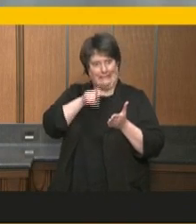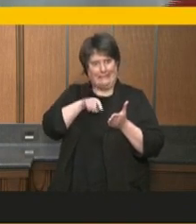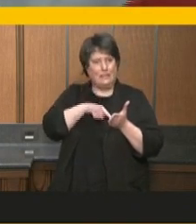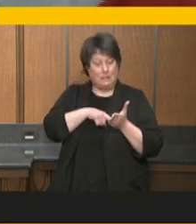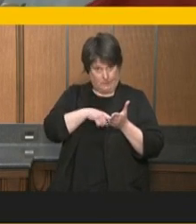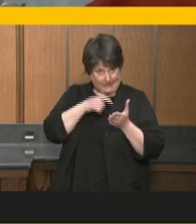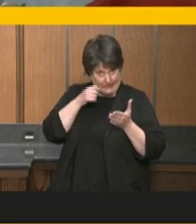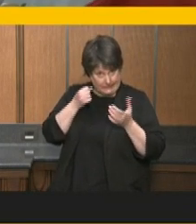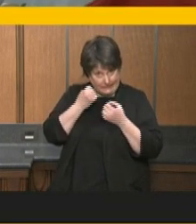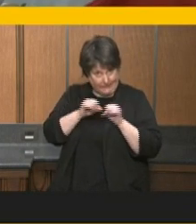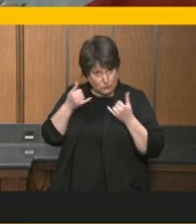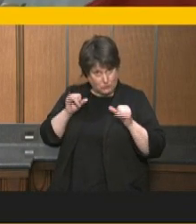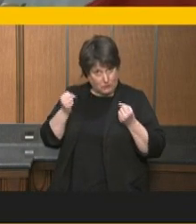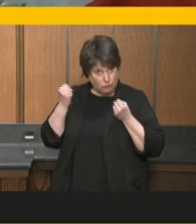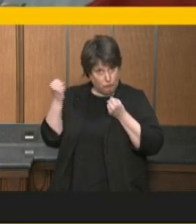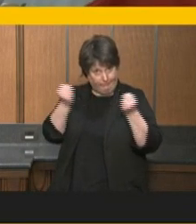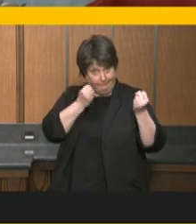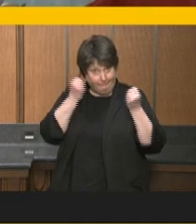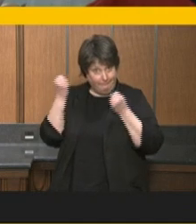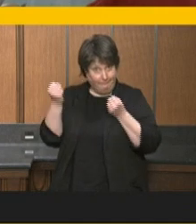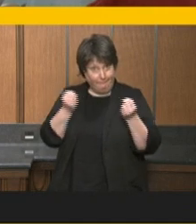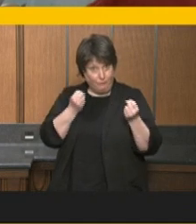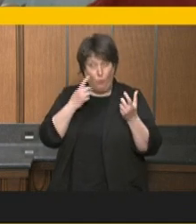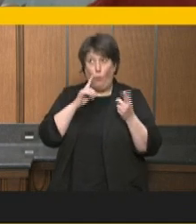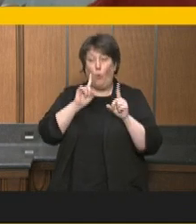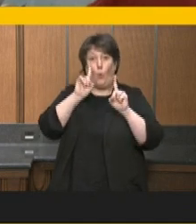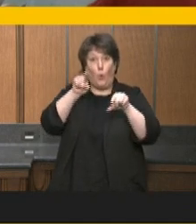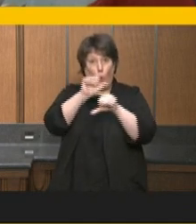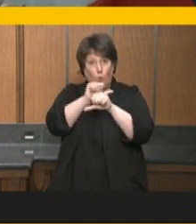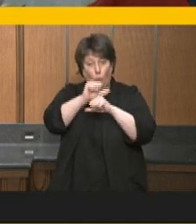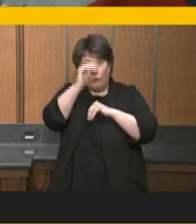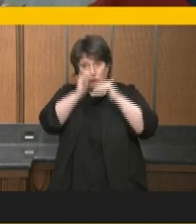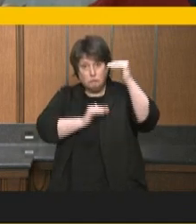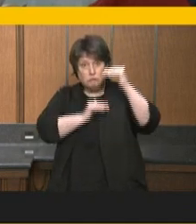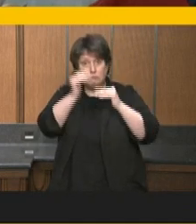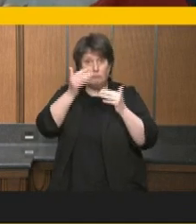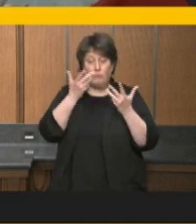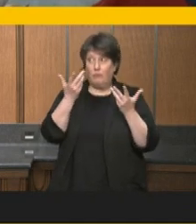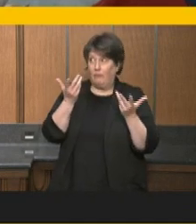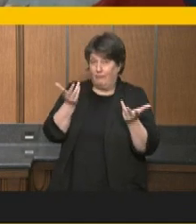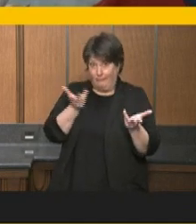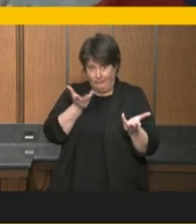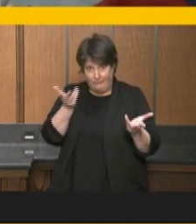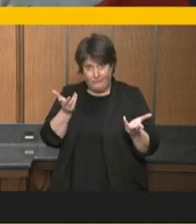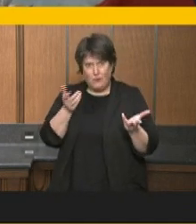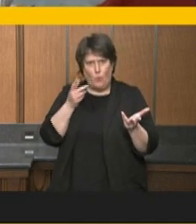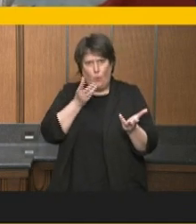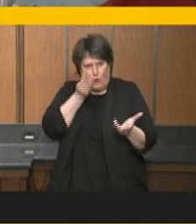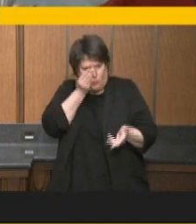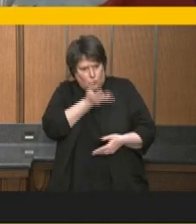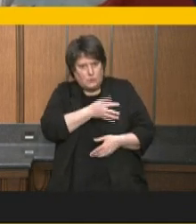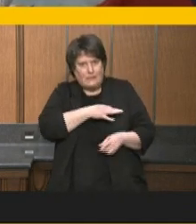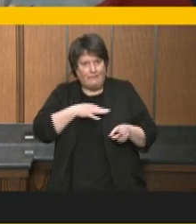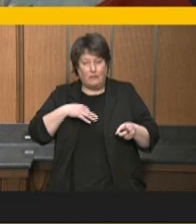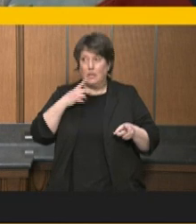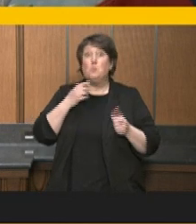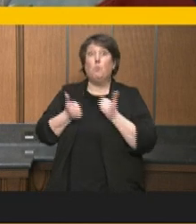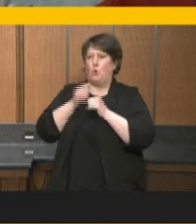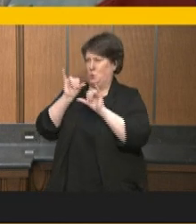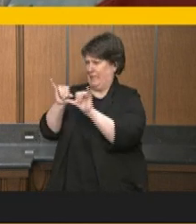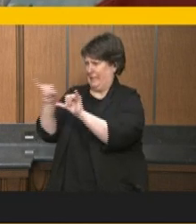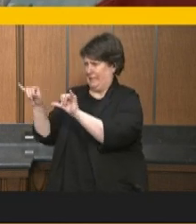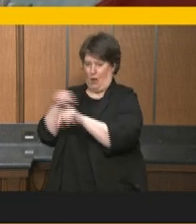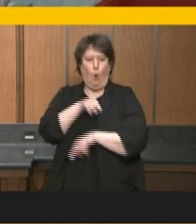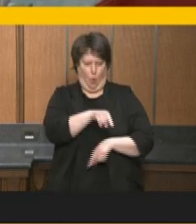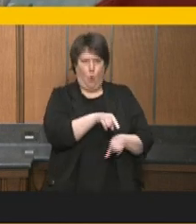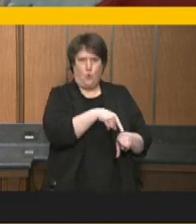trucking industry, for them to still be in construction sites, for them to still be in public works. What's your message to them? You're telling everybody to stay home, and yet you're also telling them